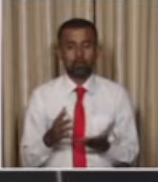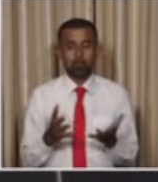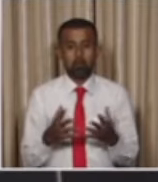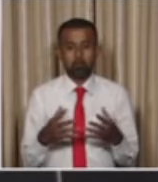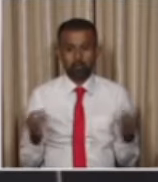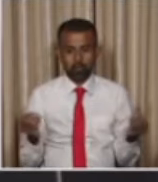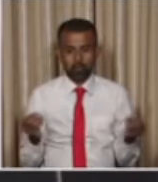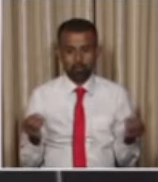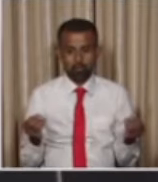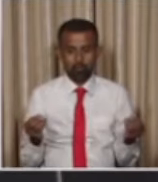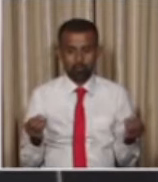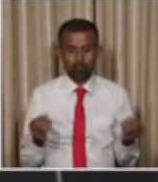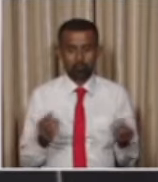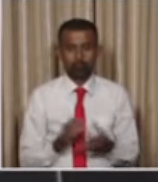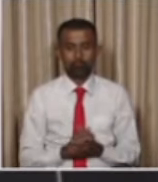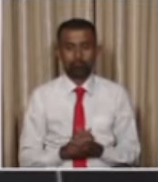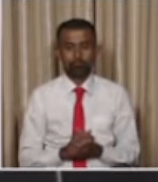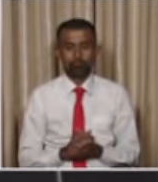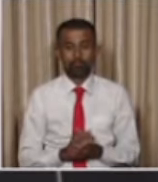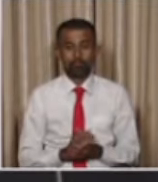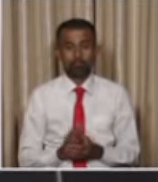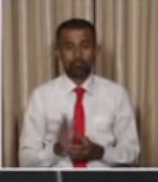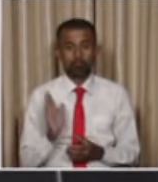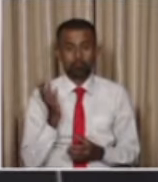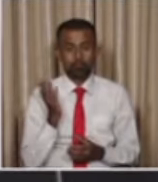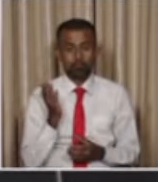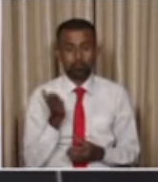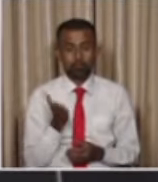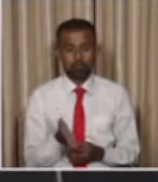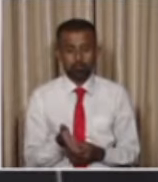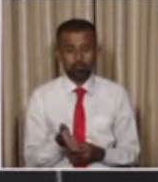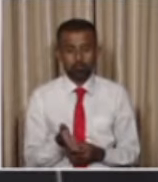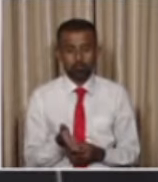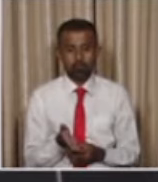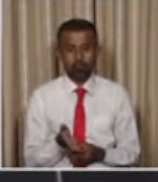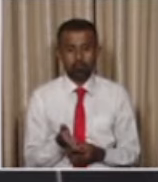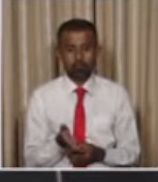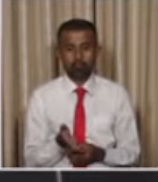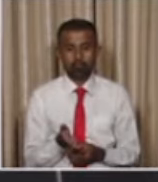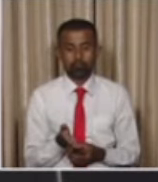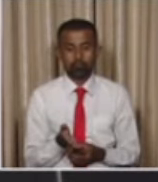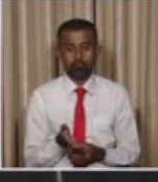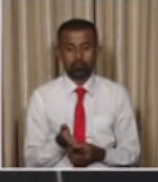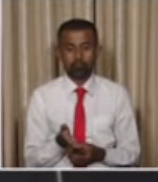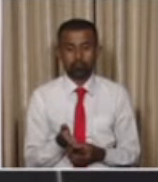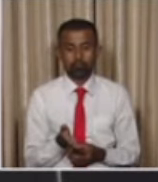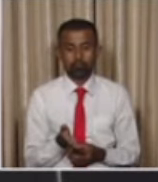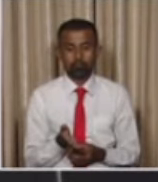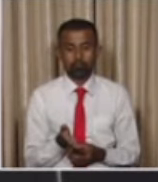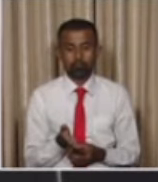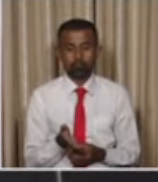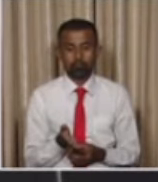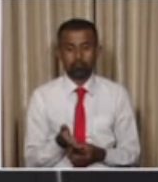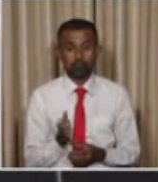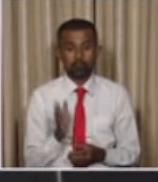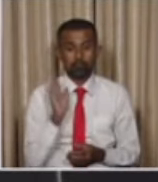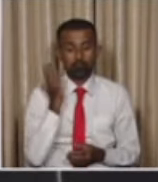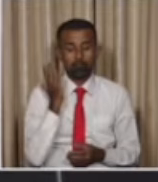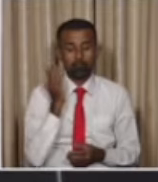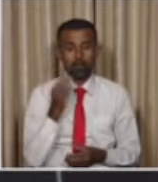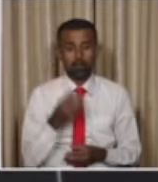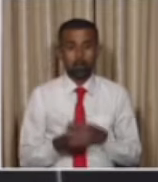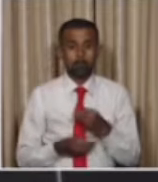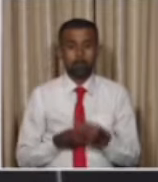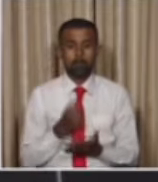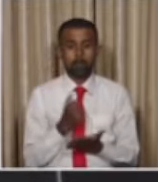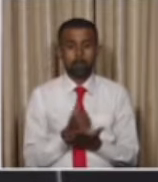and particularly this extraordinary avenue that is available to our commercial banks, which was only restricted to